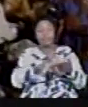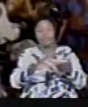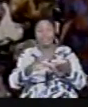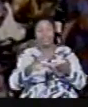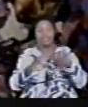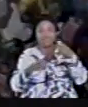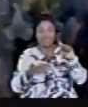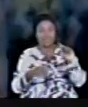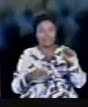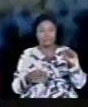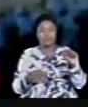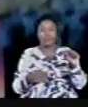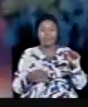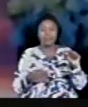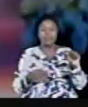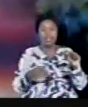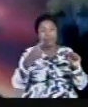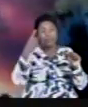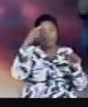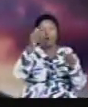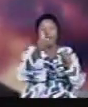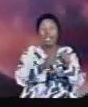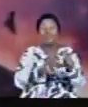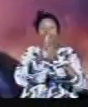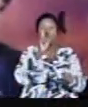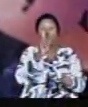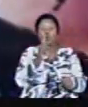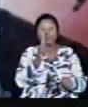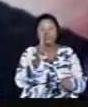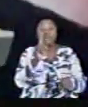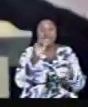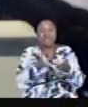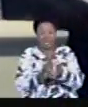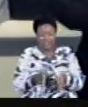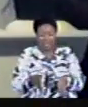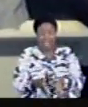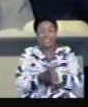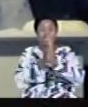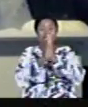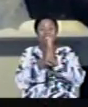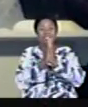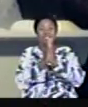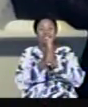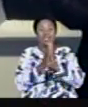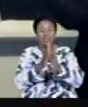10. For everyone that asketh,